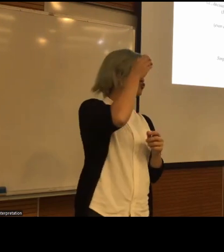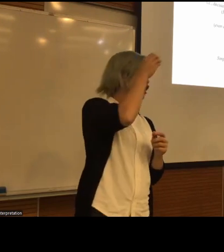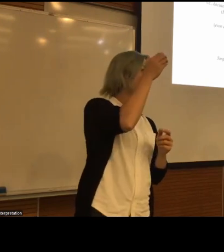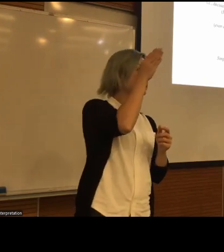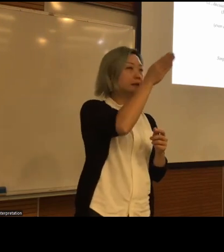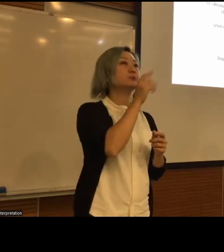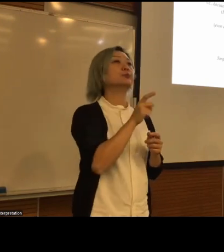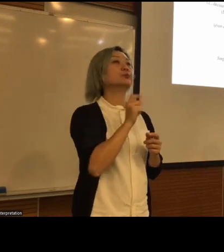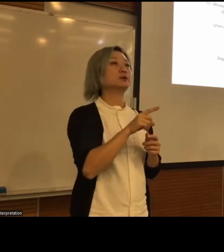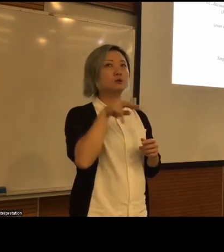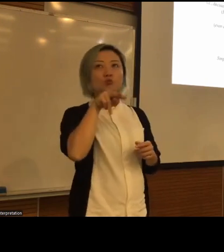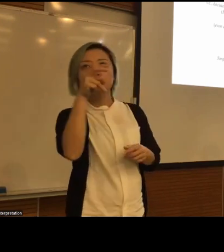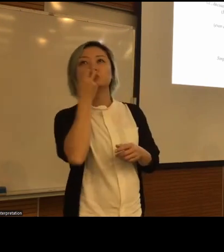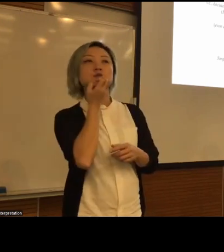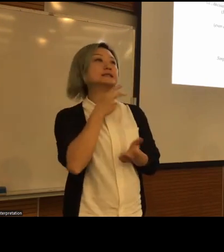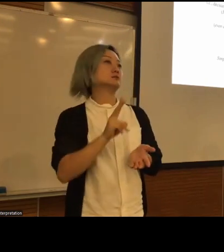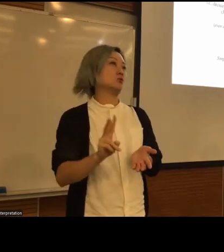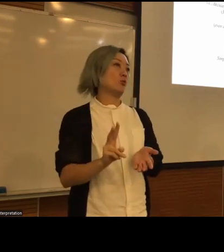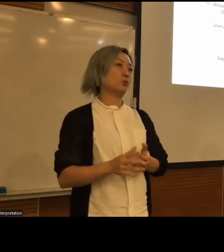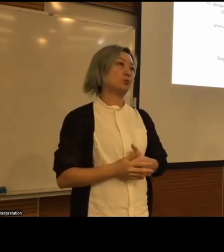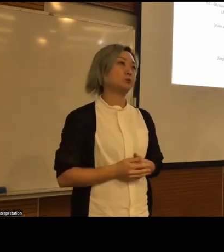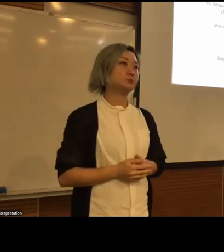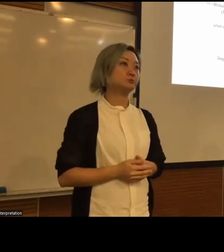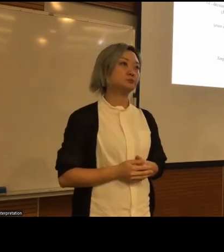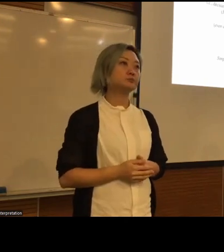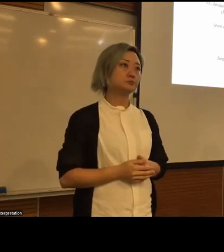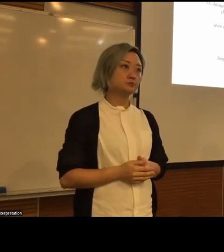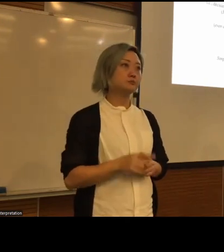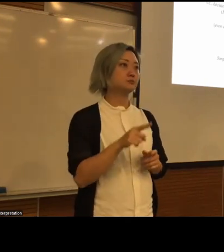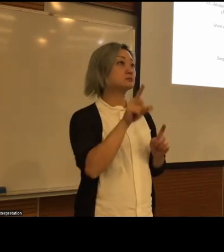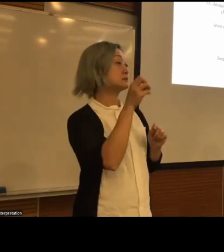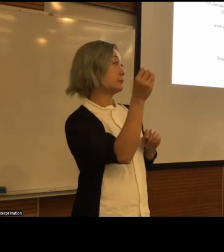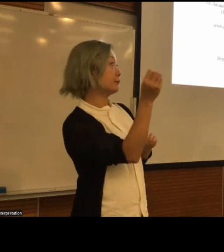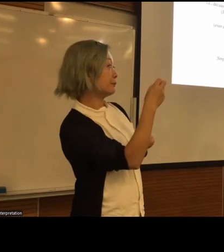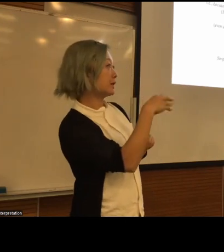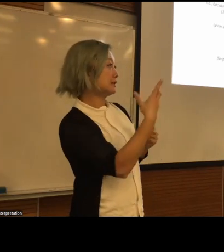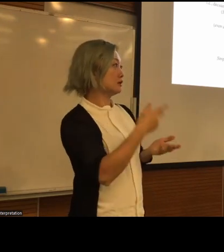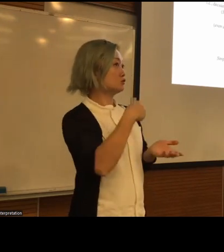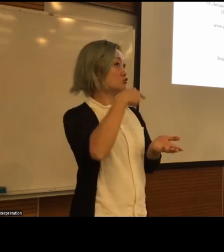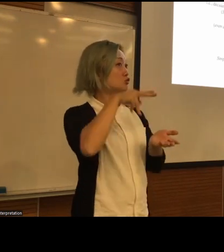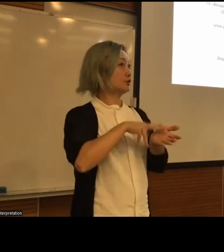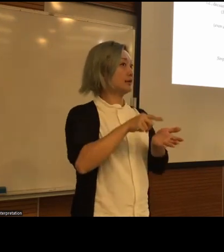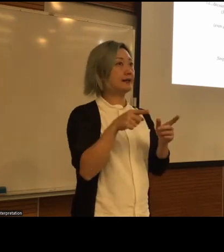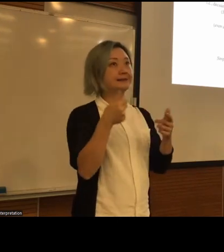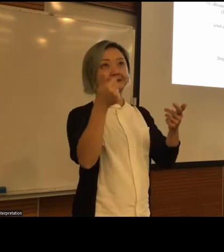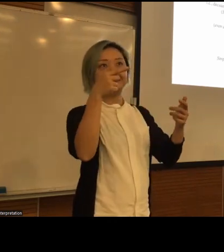should I understand it in a way that you would believe that both would exist in simultaneous interpreting, but